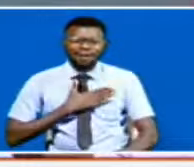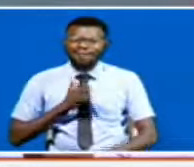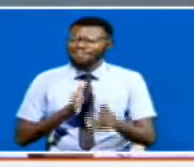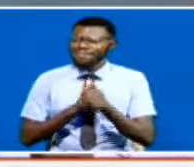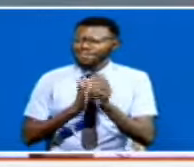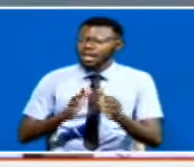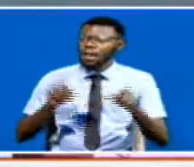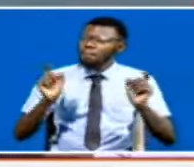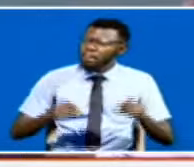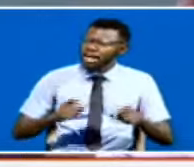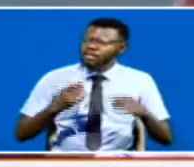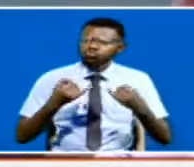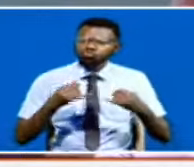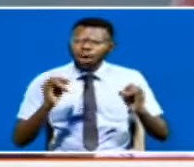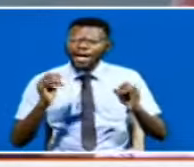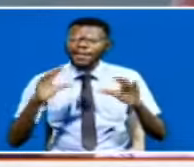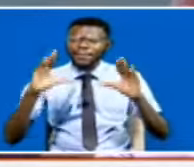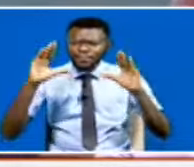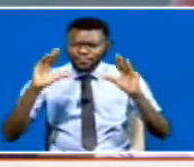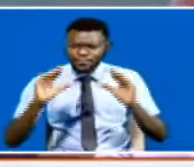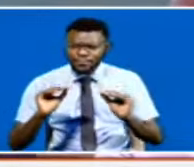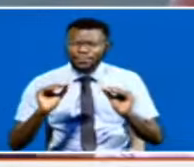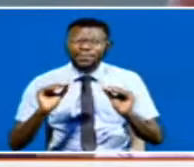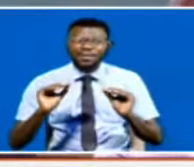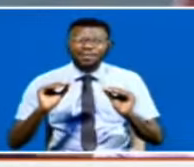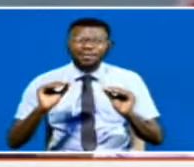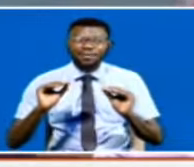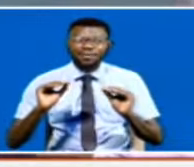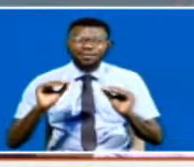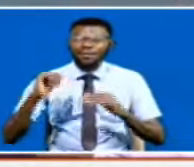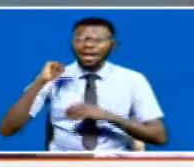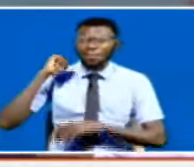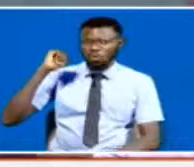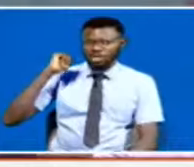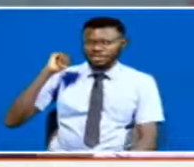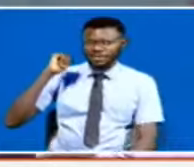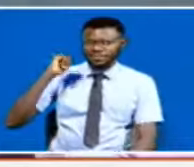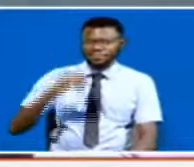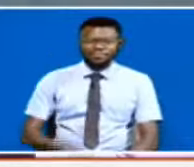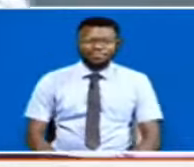lazima we must tone down kwa mambo ya siasa.